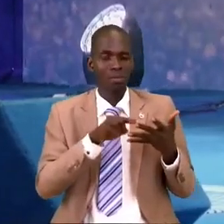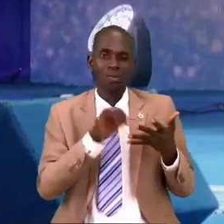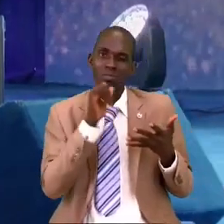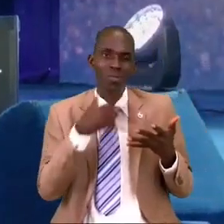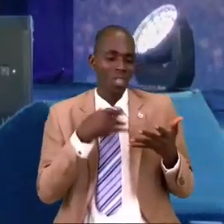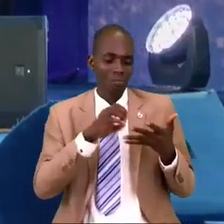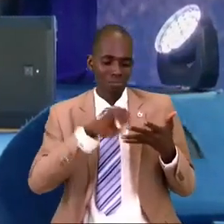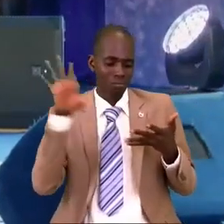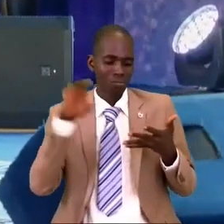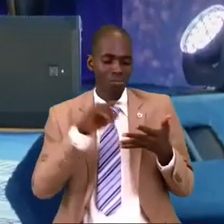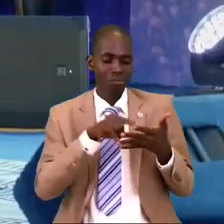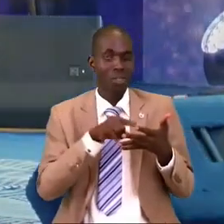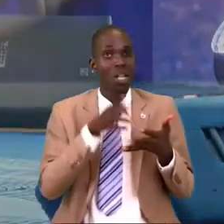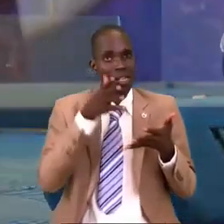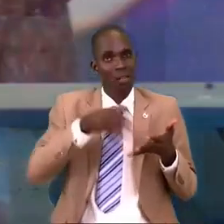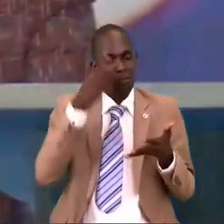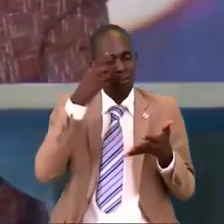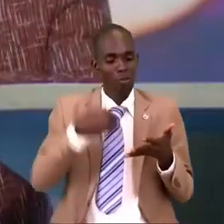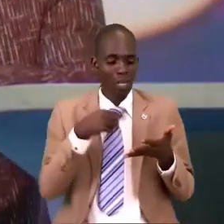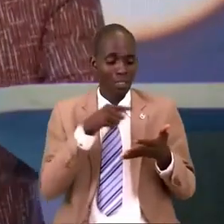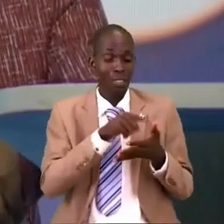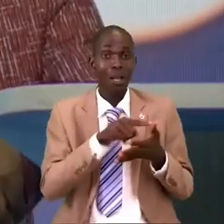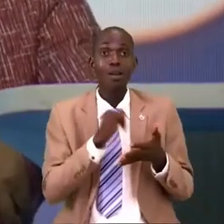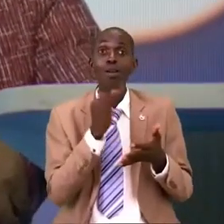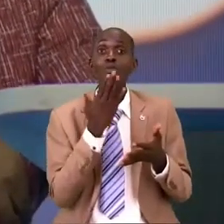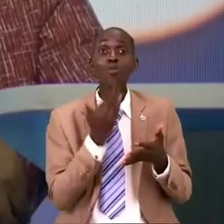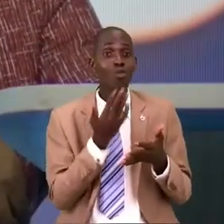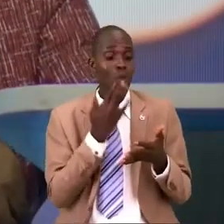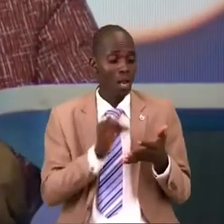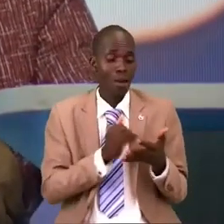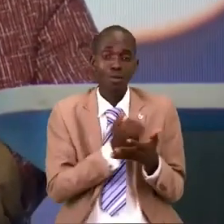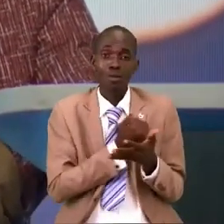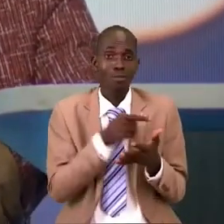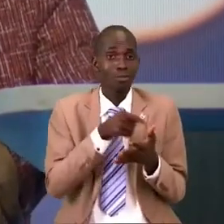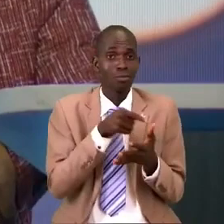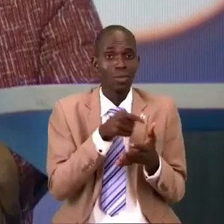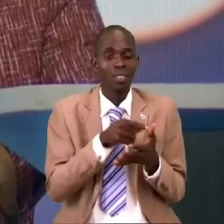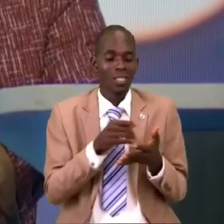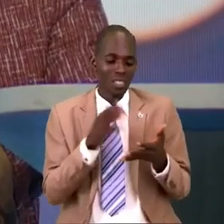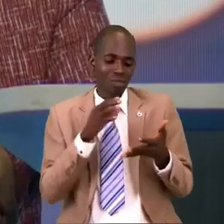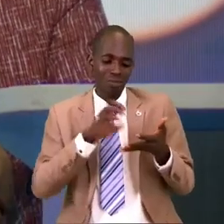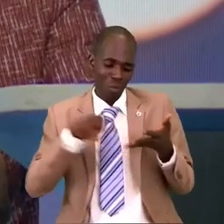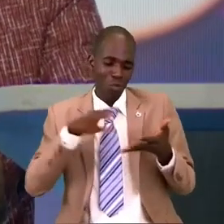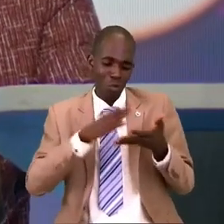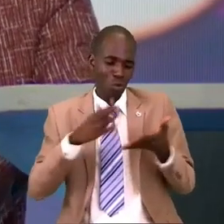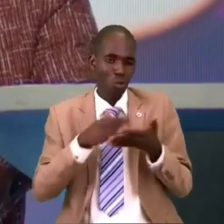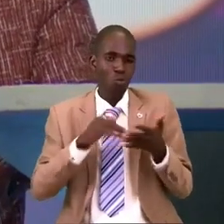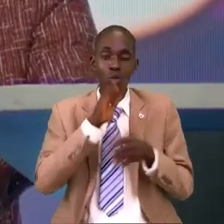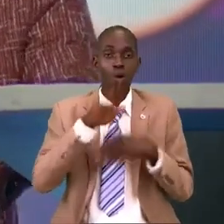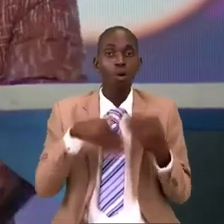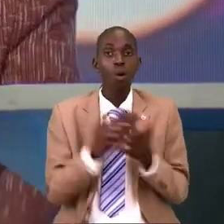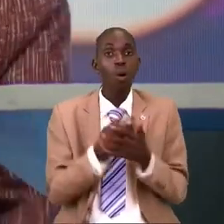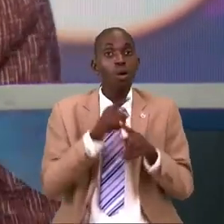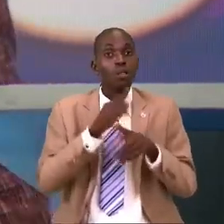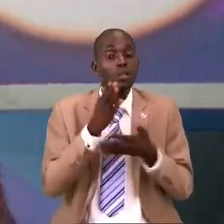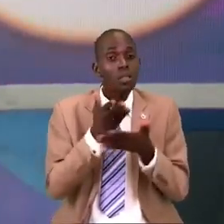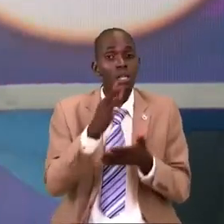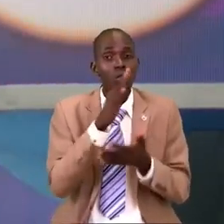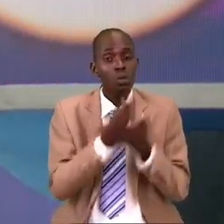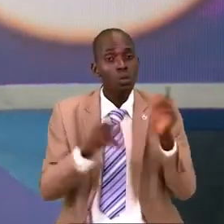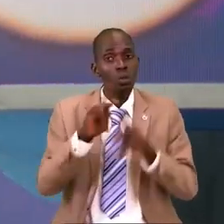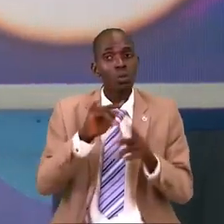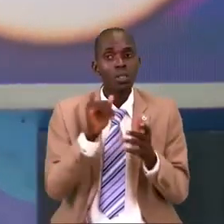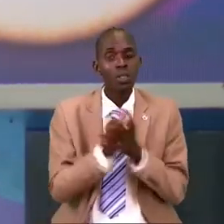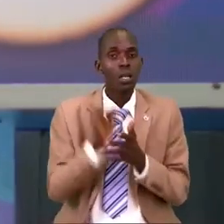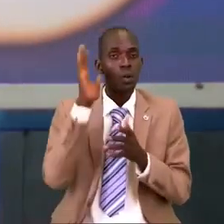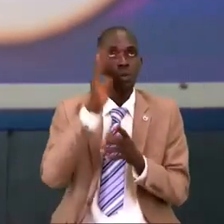sin because they say this one is sweet, which it will soon be bitter. Is sweet in